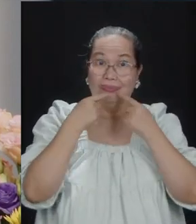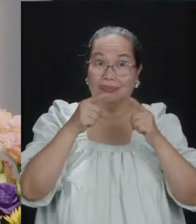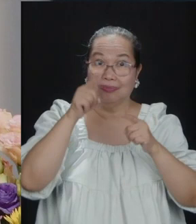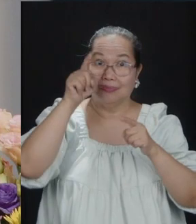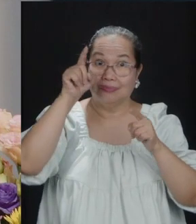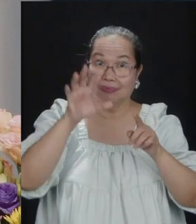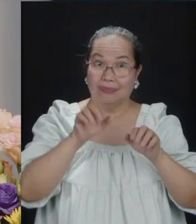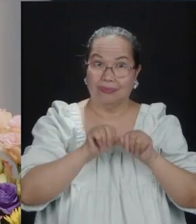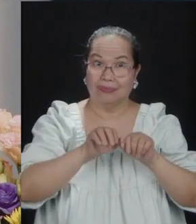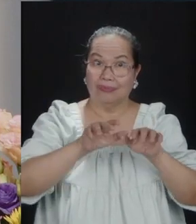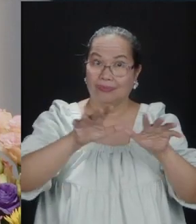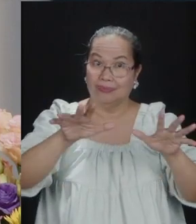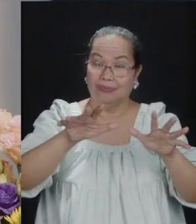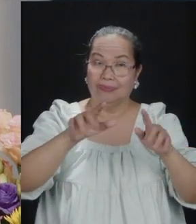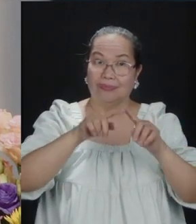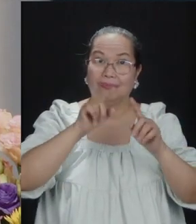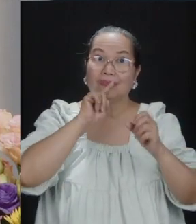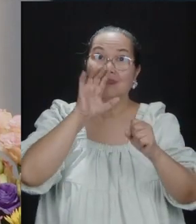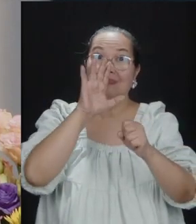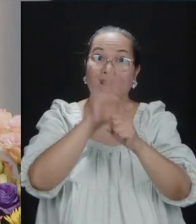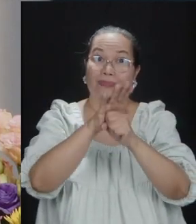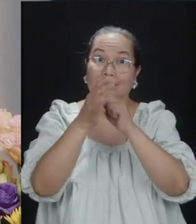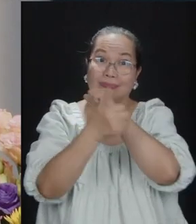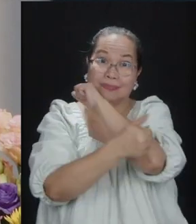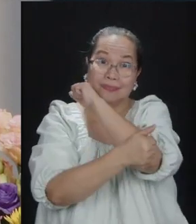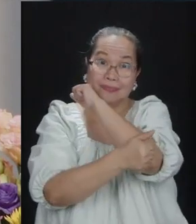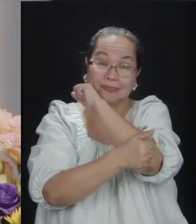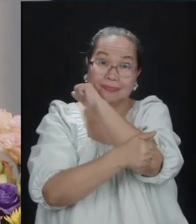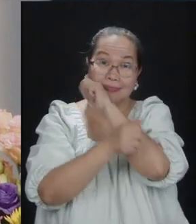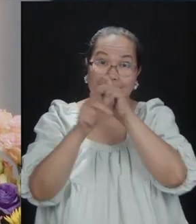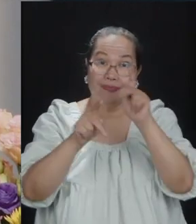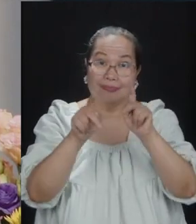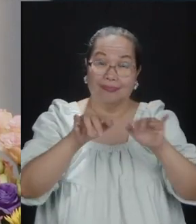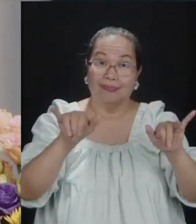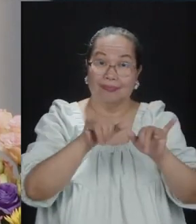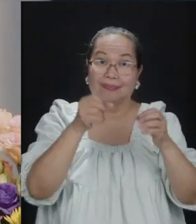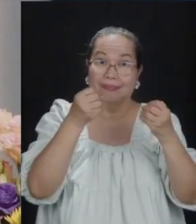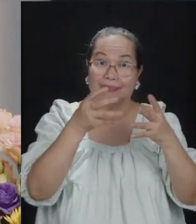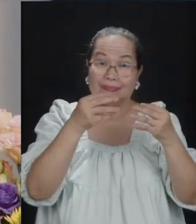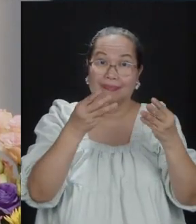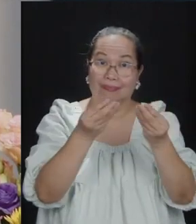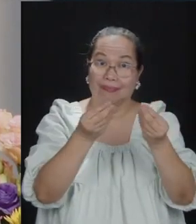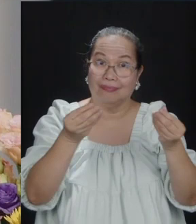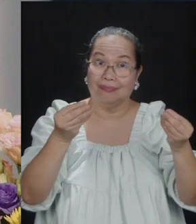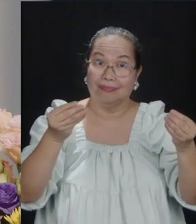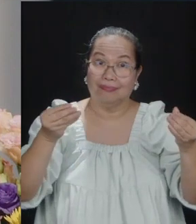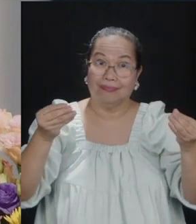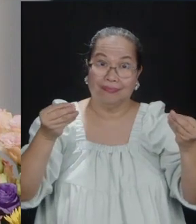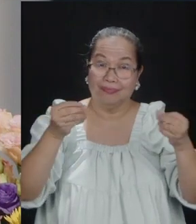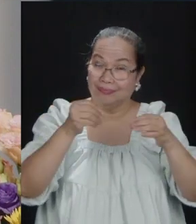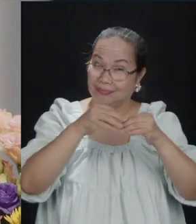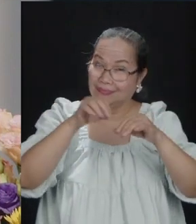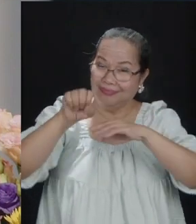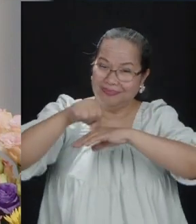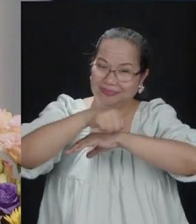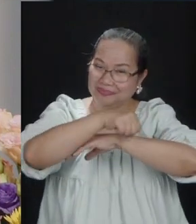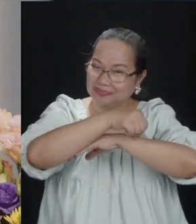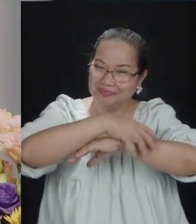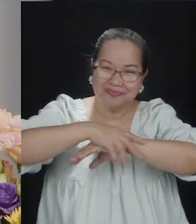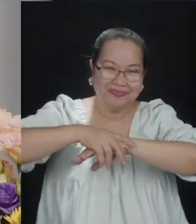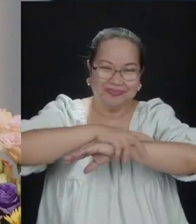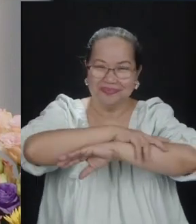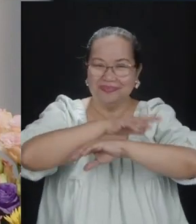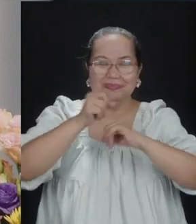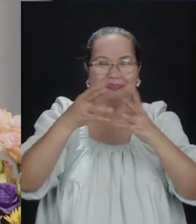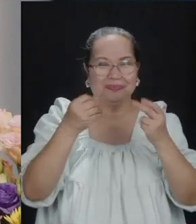promise to Abraham was people as plenty as the sands on the seashore.